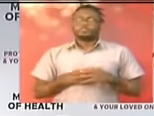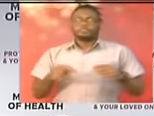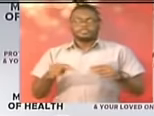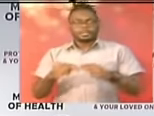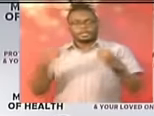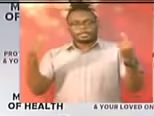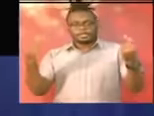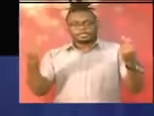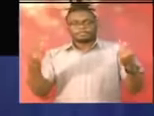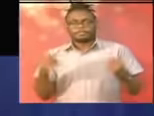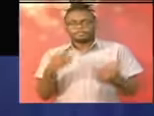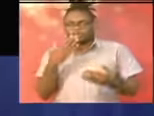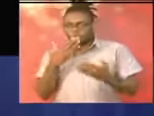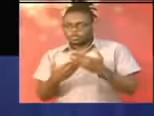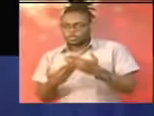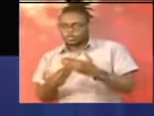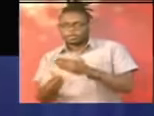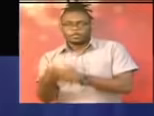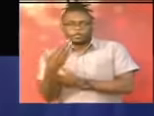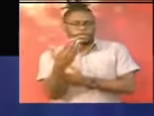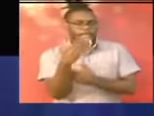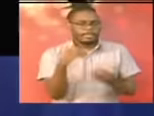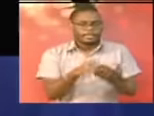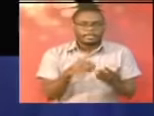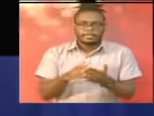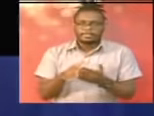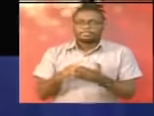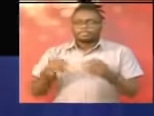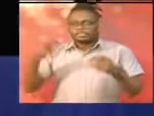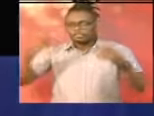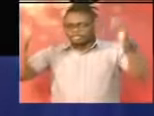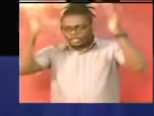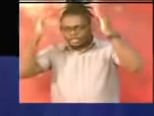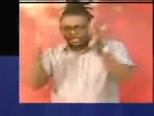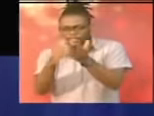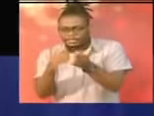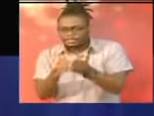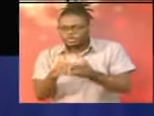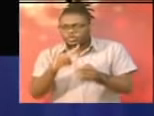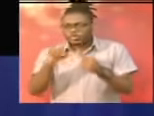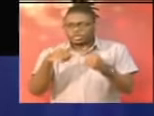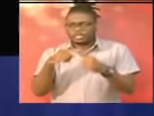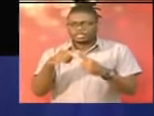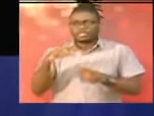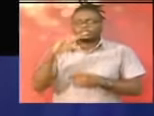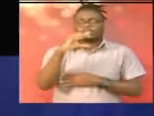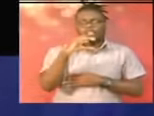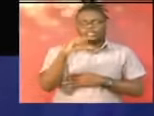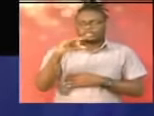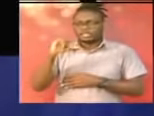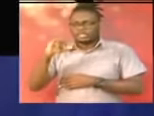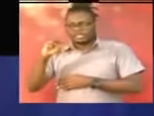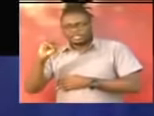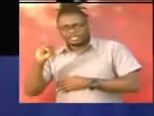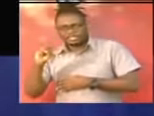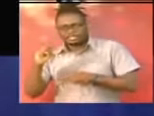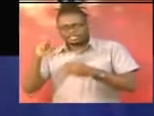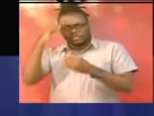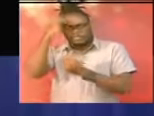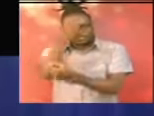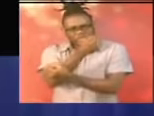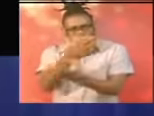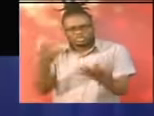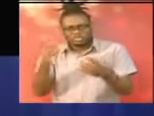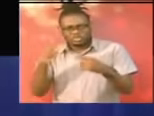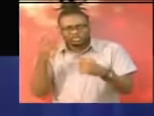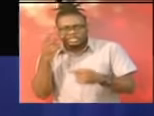Hi, good morning again. So, Dr. Hines, when the GIS data was being presented, County Carney has